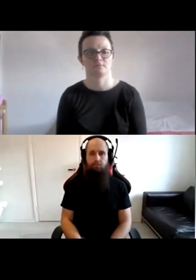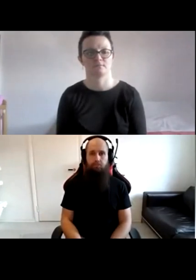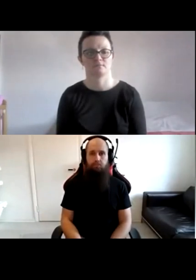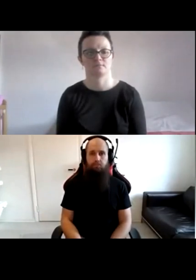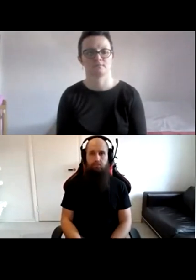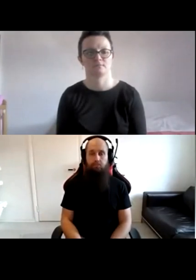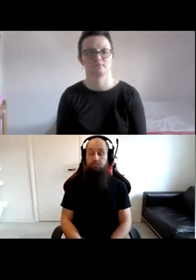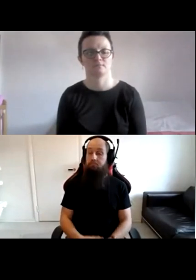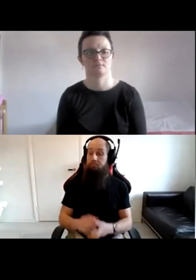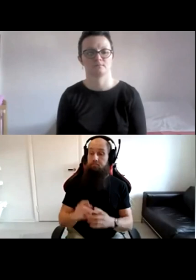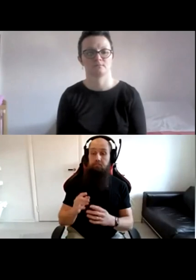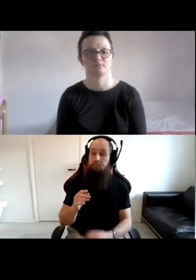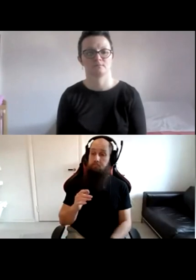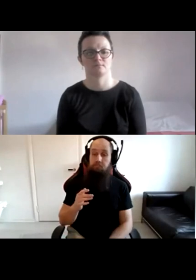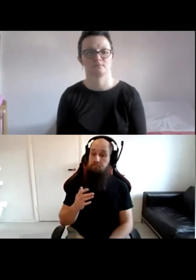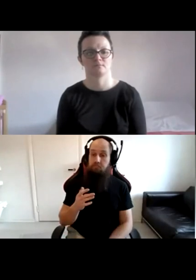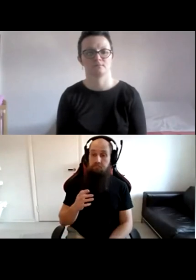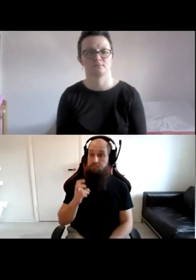Perhaps not.